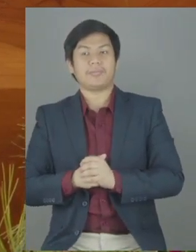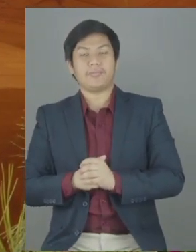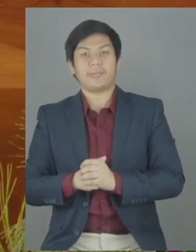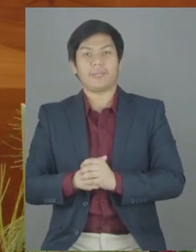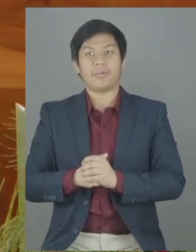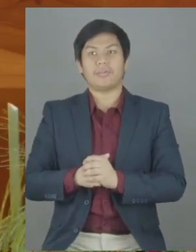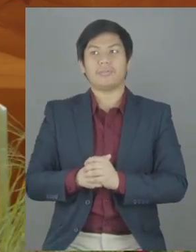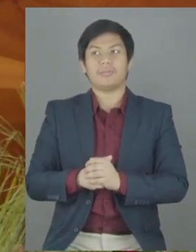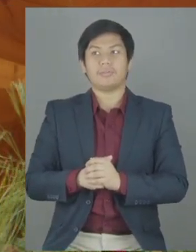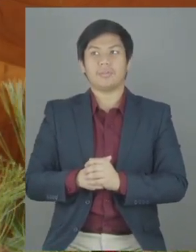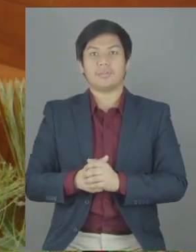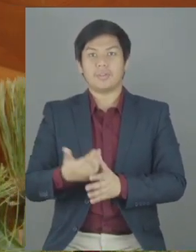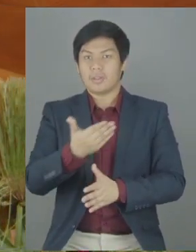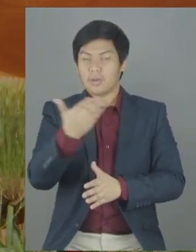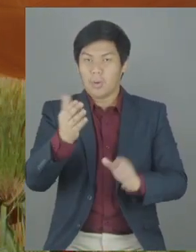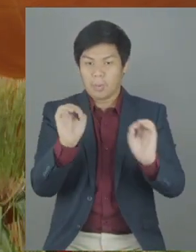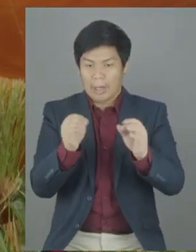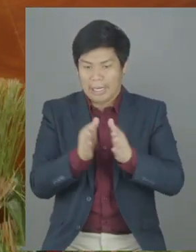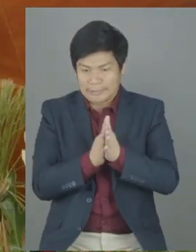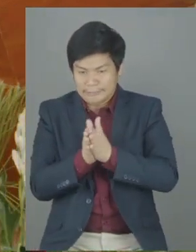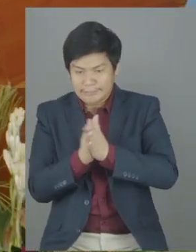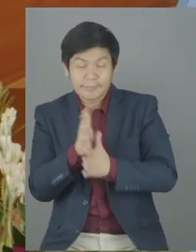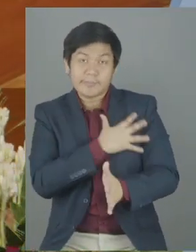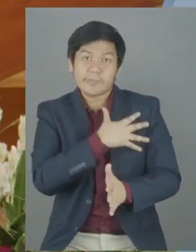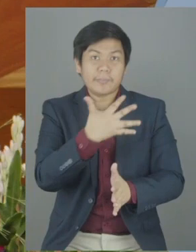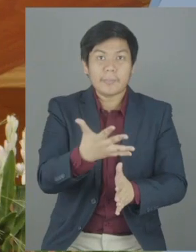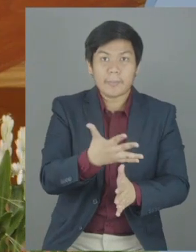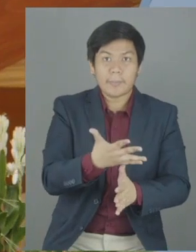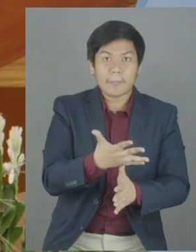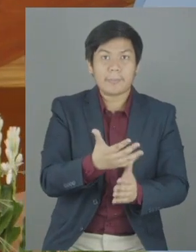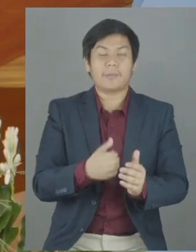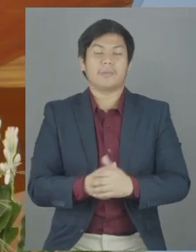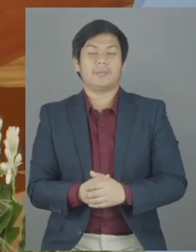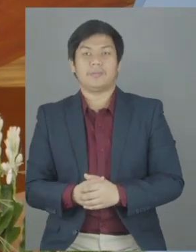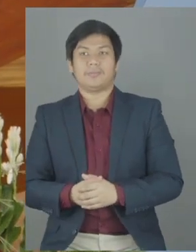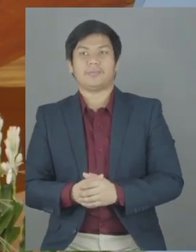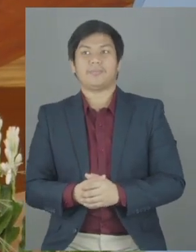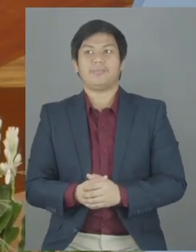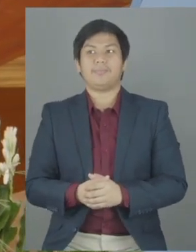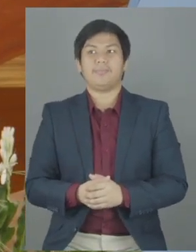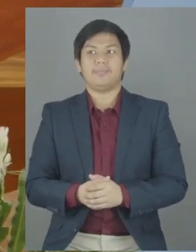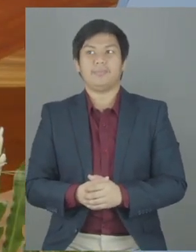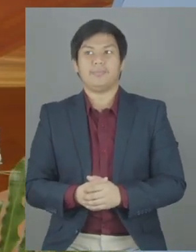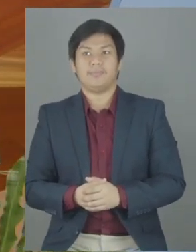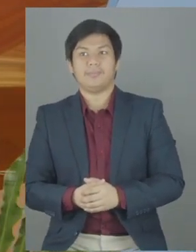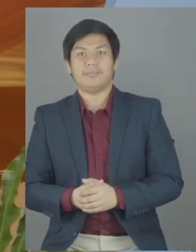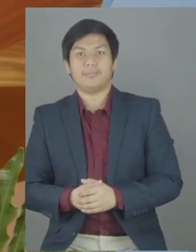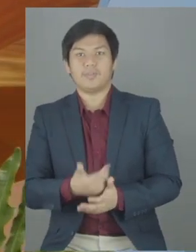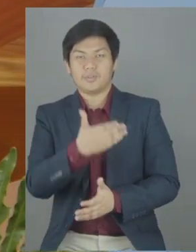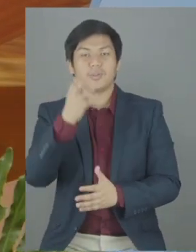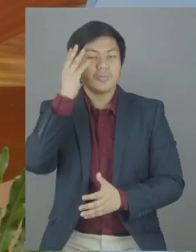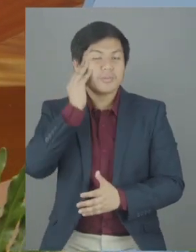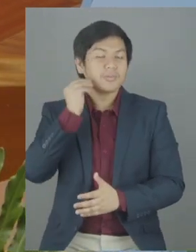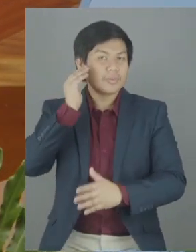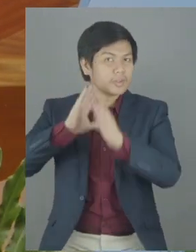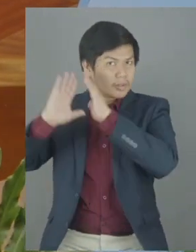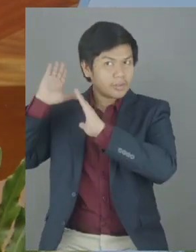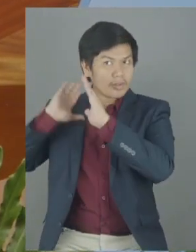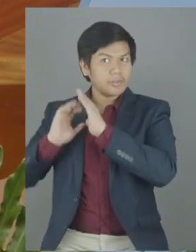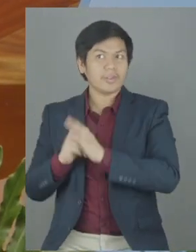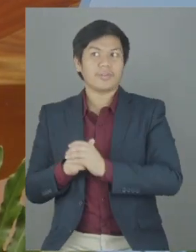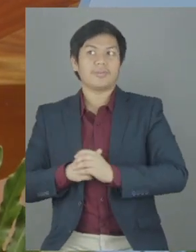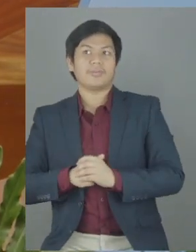So you don't get passionate in making sure that that person doesn't feel the same thing that you experienced before.